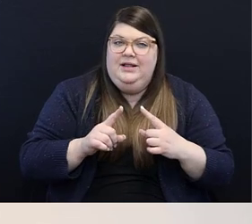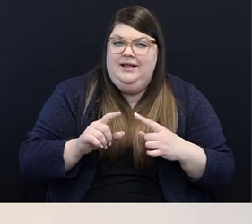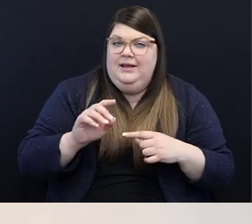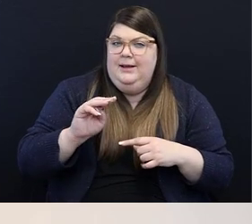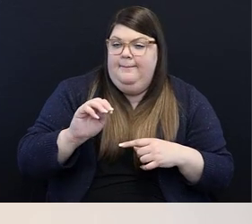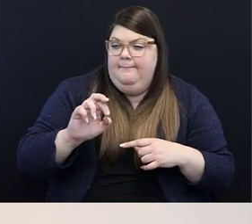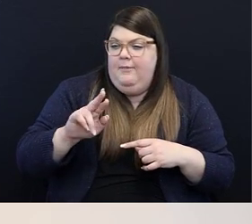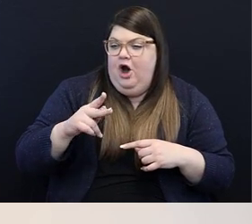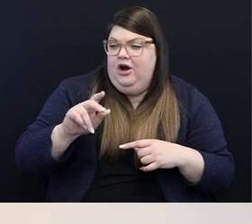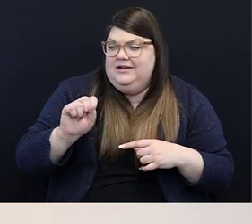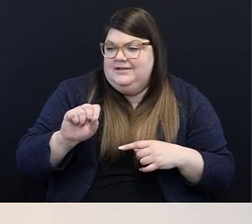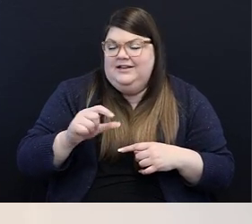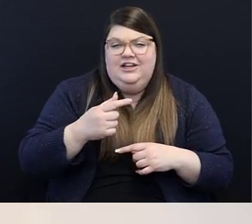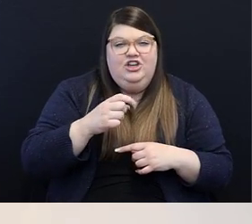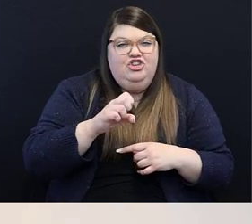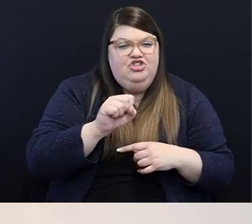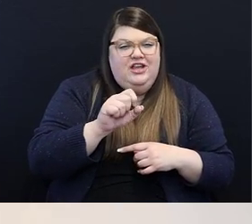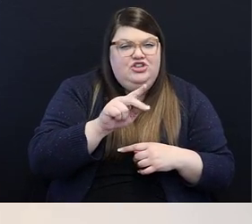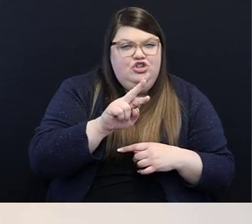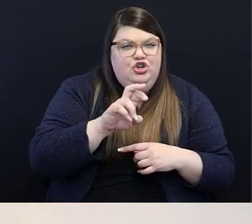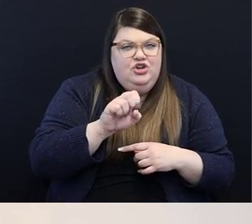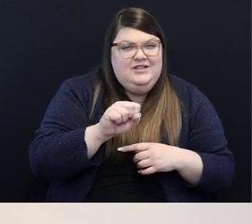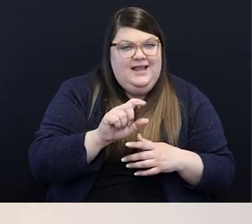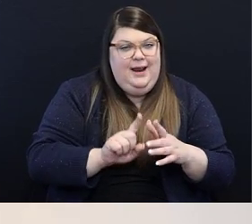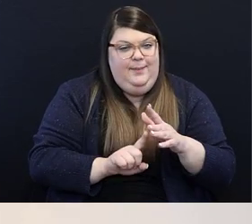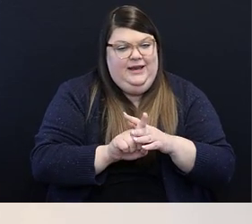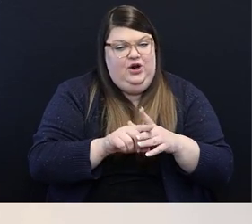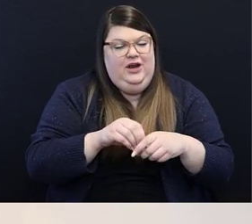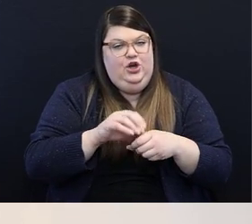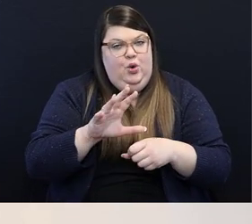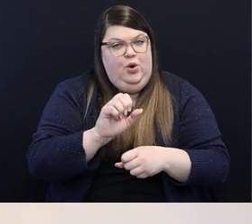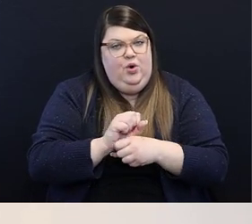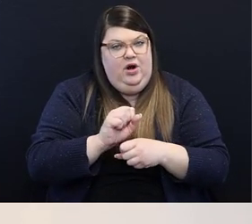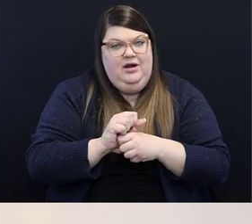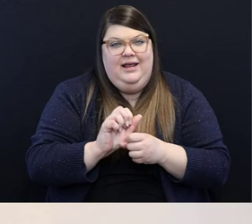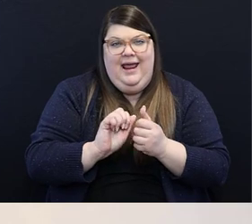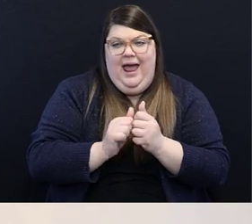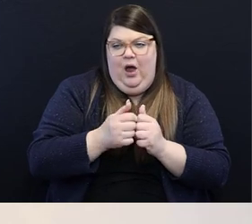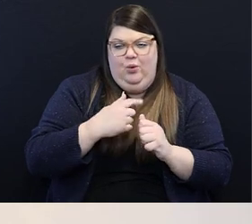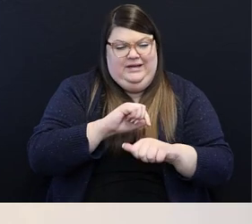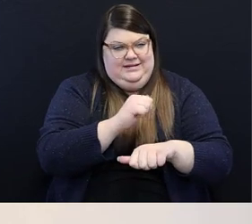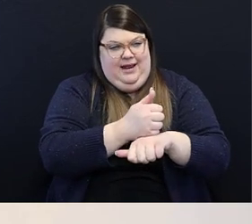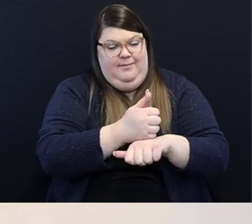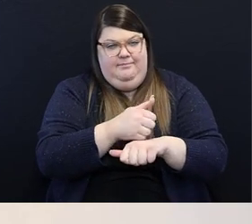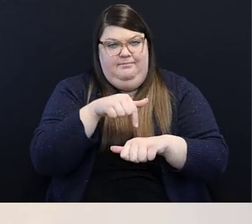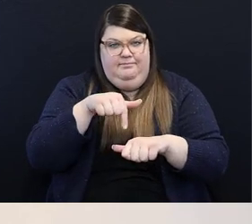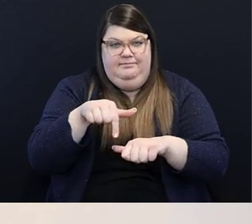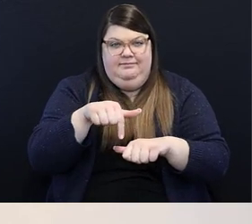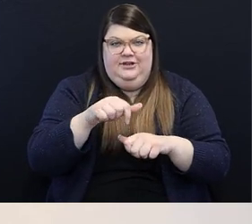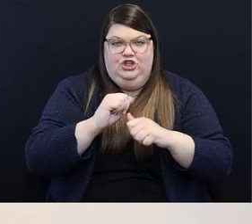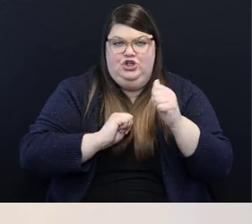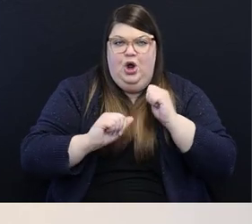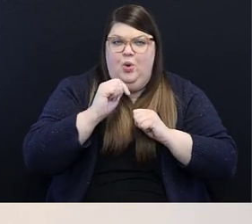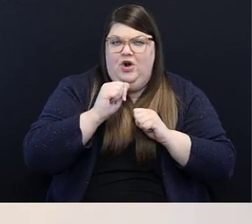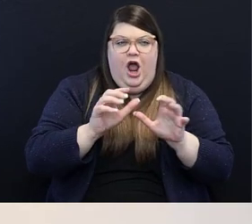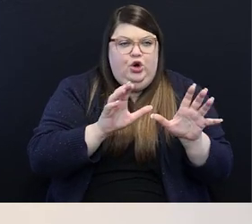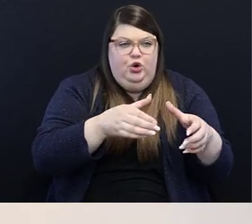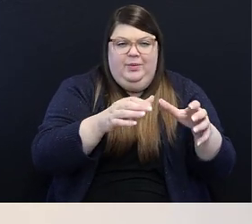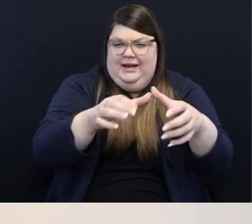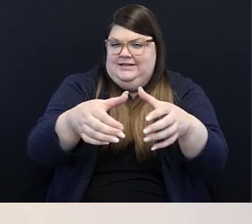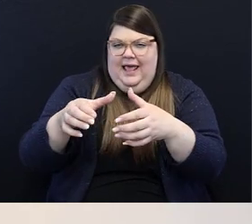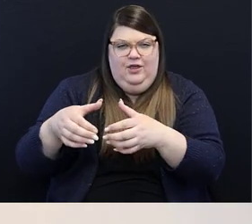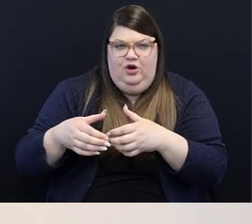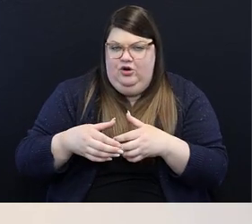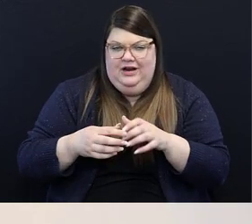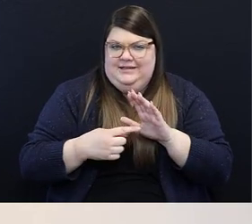appear in the work. And with laying out the show as we have, we're not grouping together these examples of these gestures,